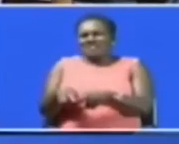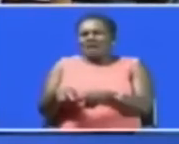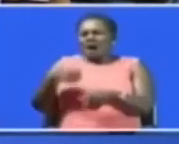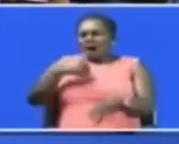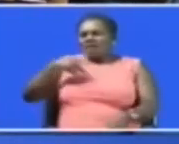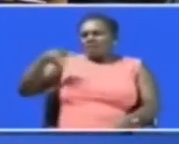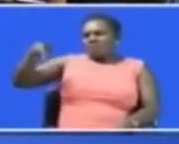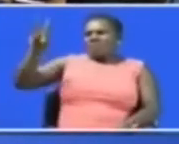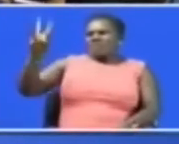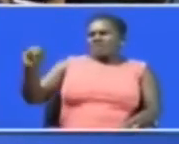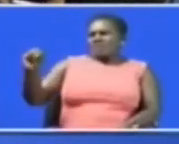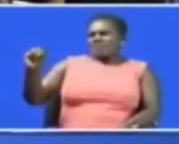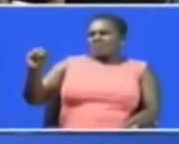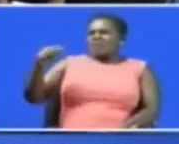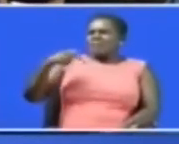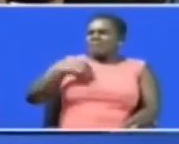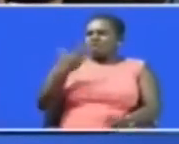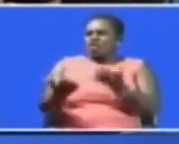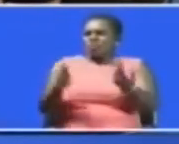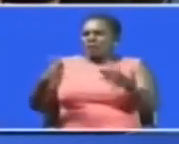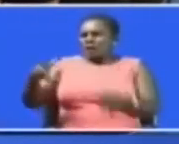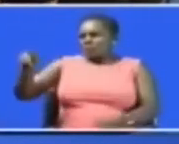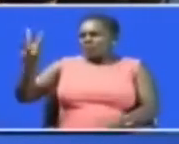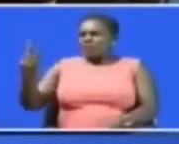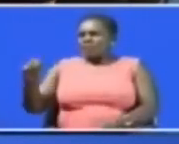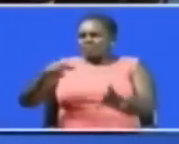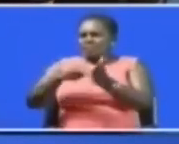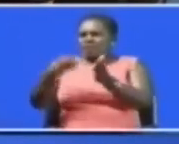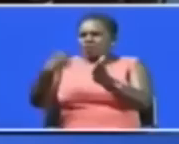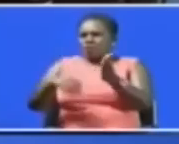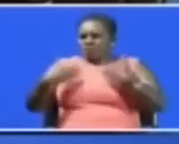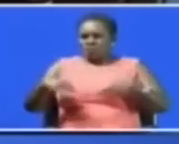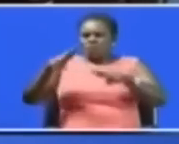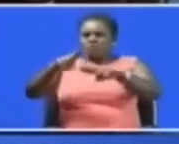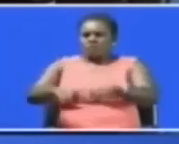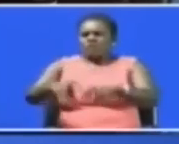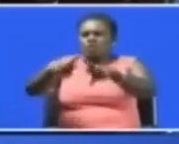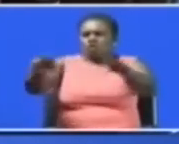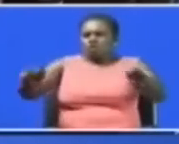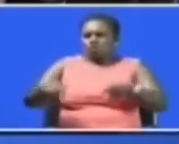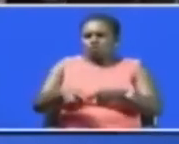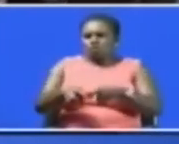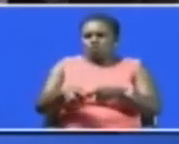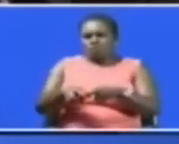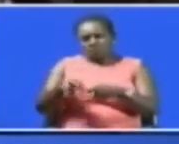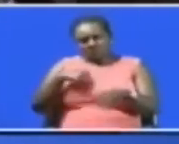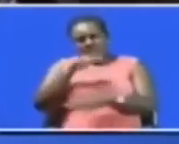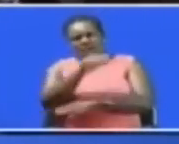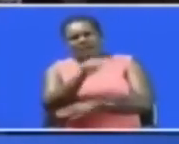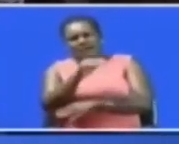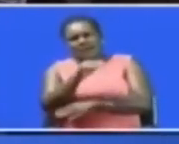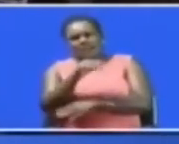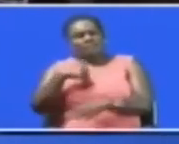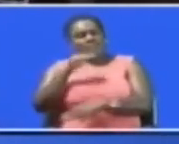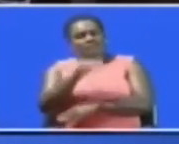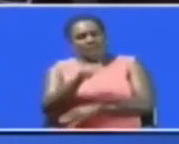Yeah. Have a prime minister. How are we going to procure the prime minister? It means that people will sit in a room, you know? But let me put this to you on that.